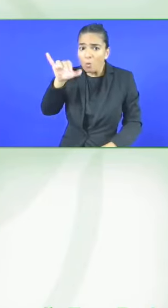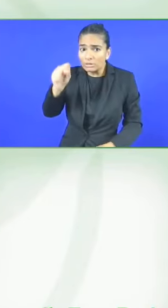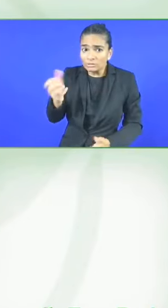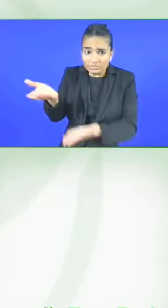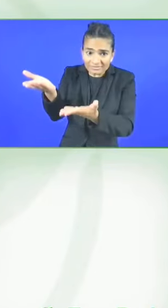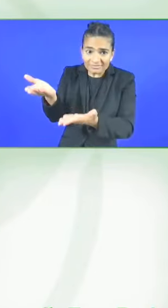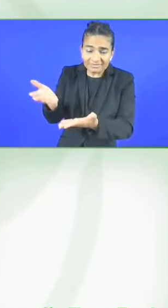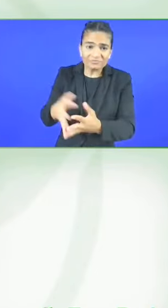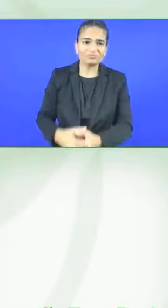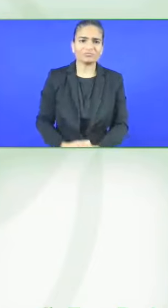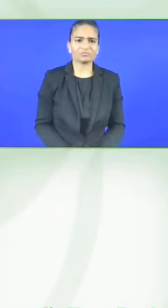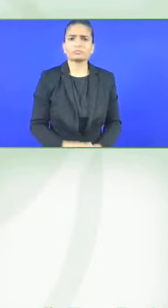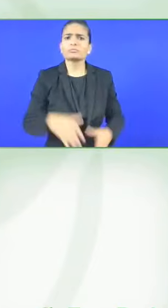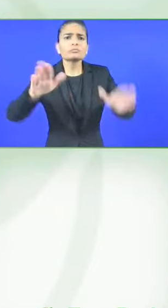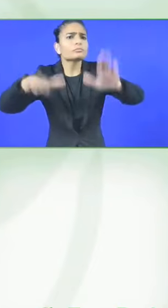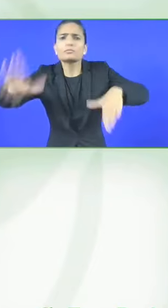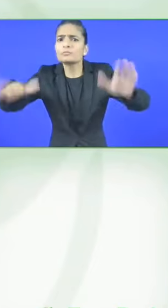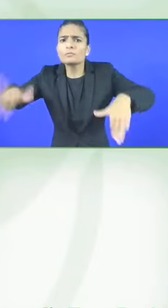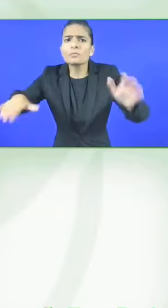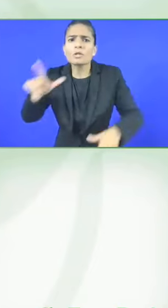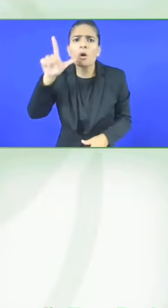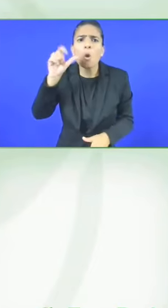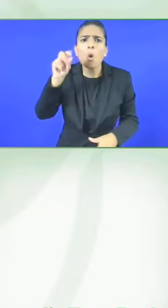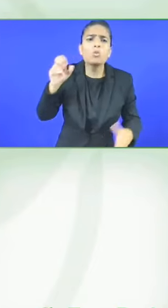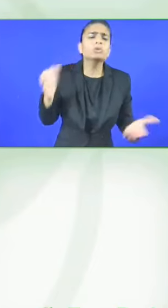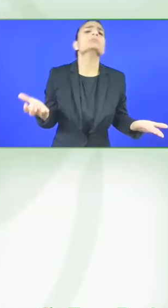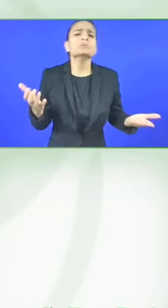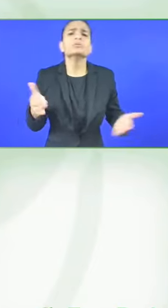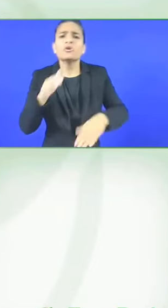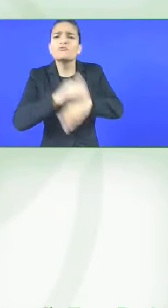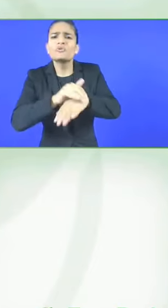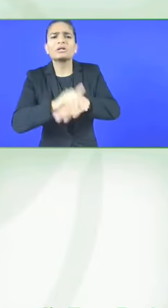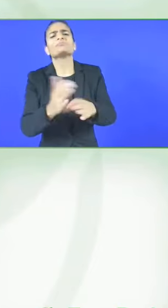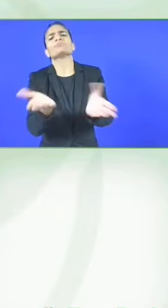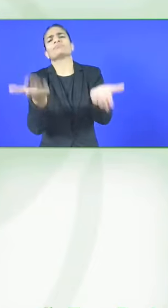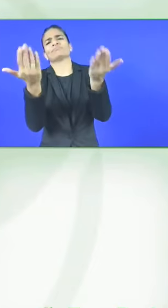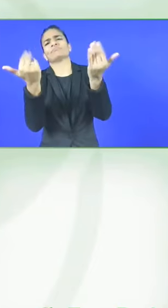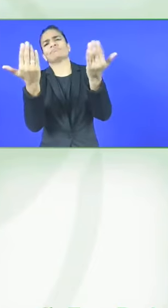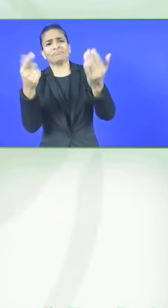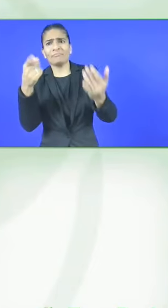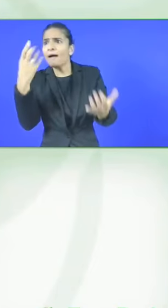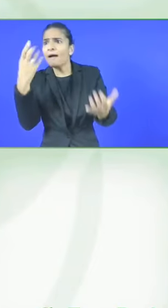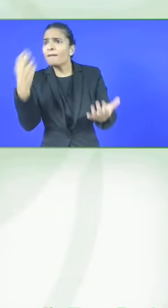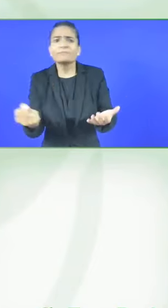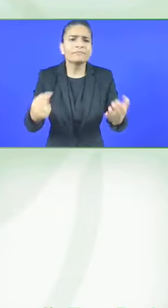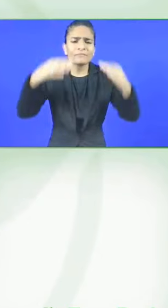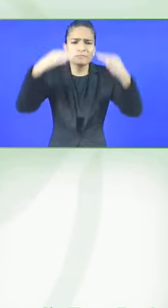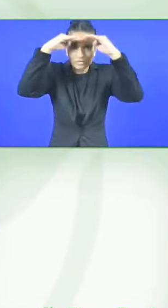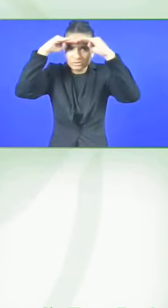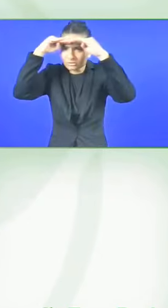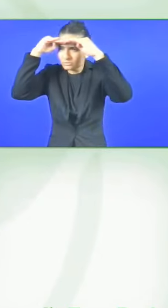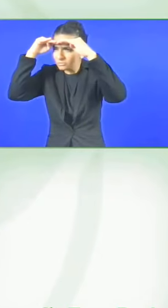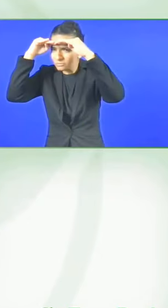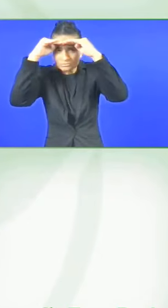Am I going to have to do some dancing? Has anybody seen Yoda out there?